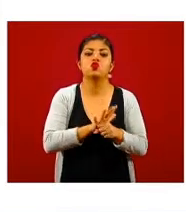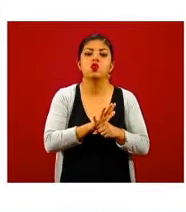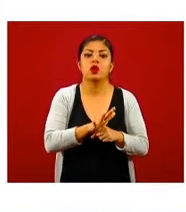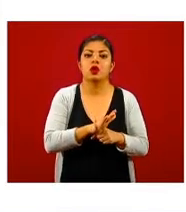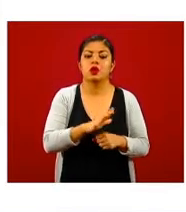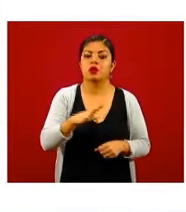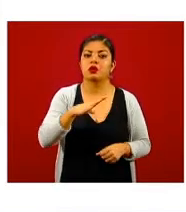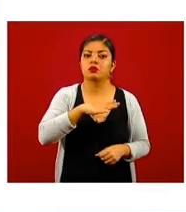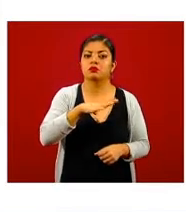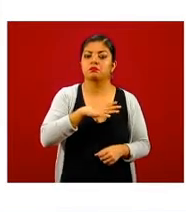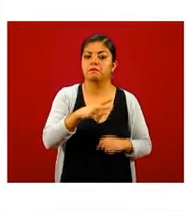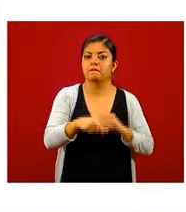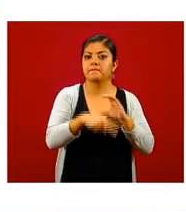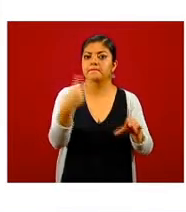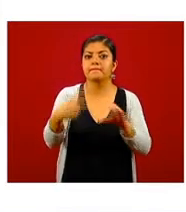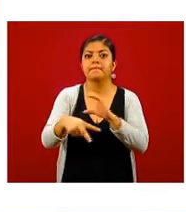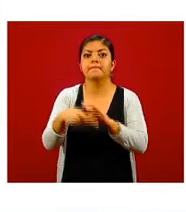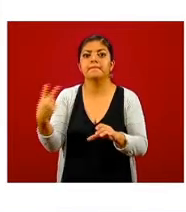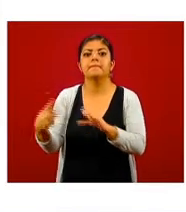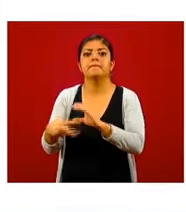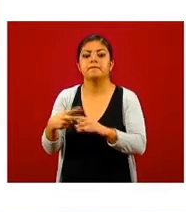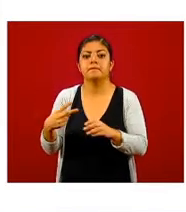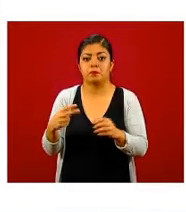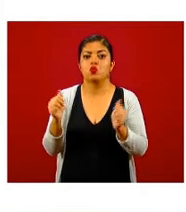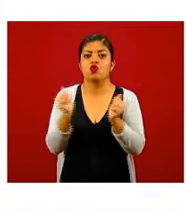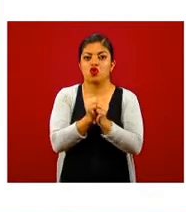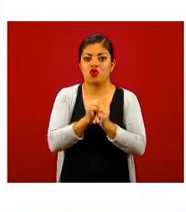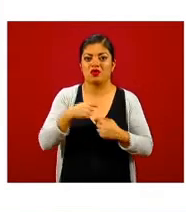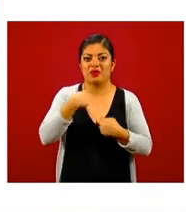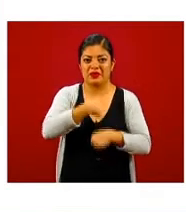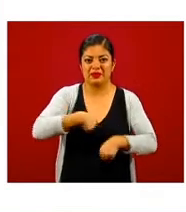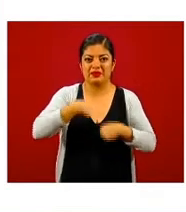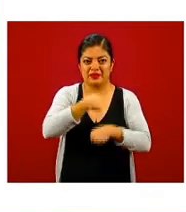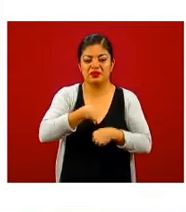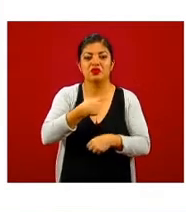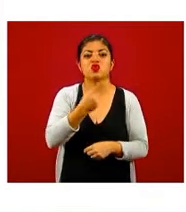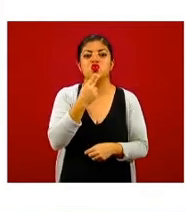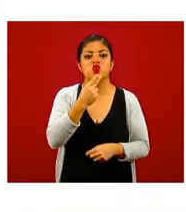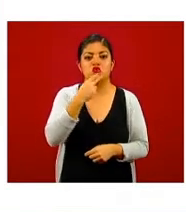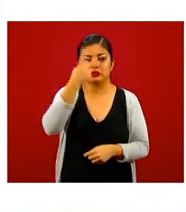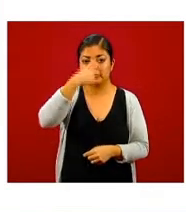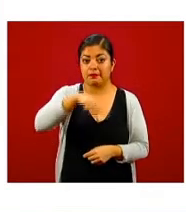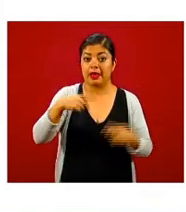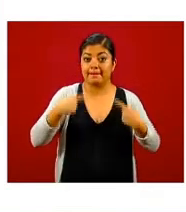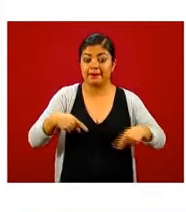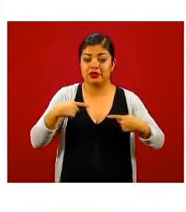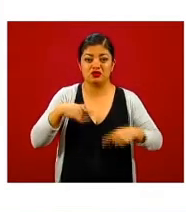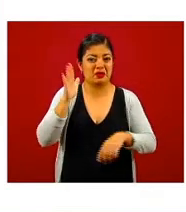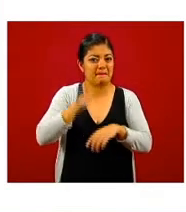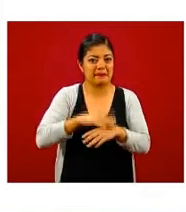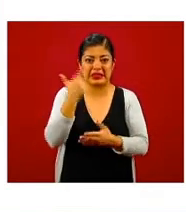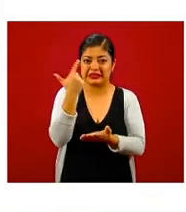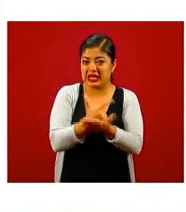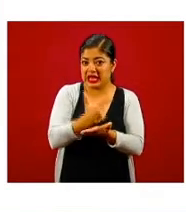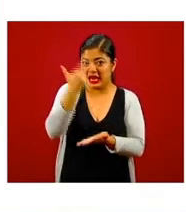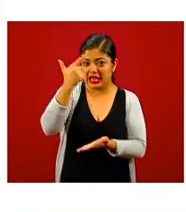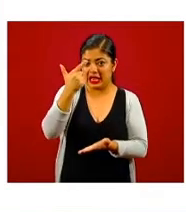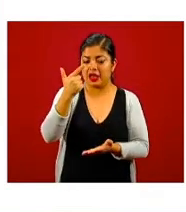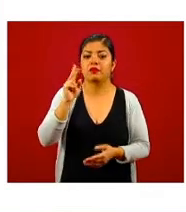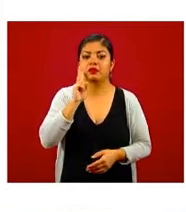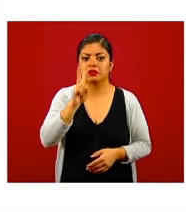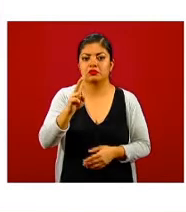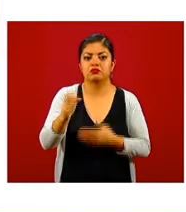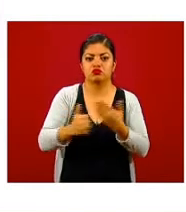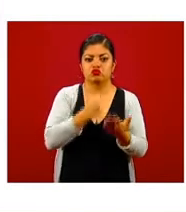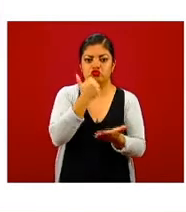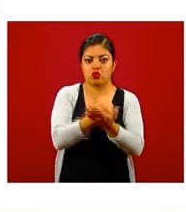Next, we'll take a look at specifically what availability is for beds with ventilators. And these are used for patients that are